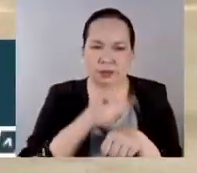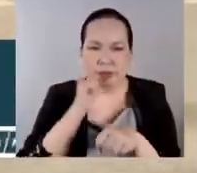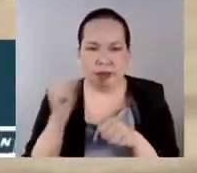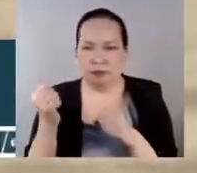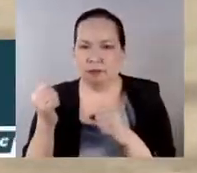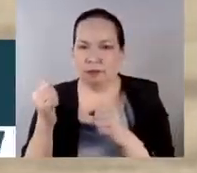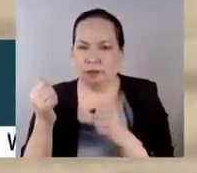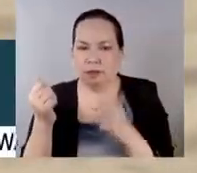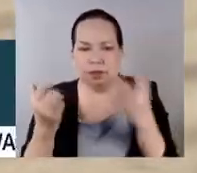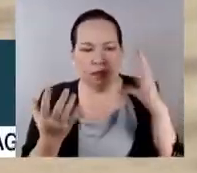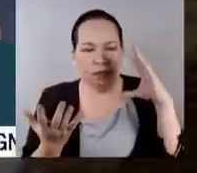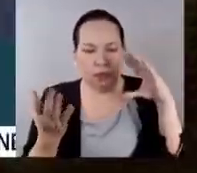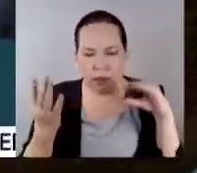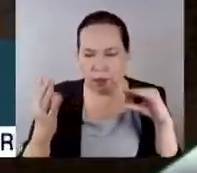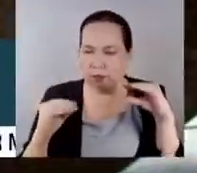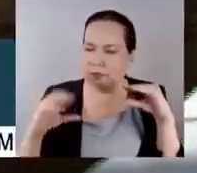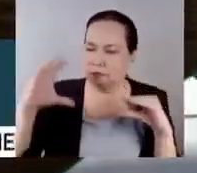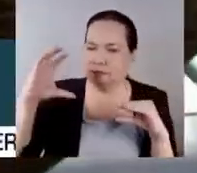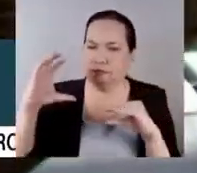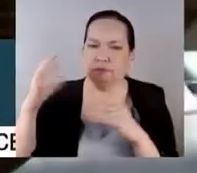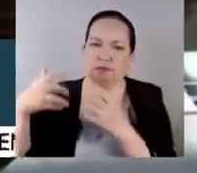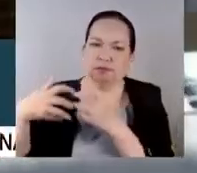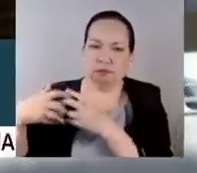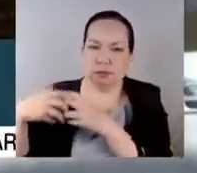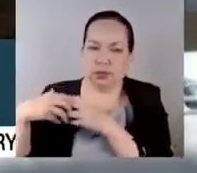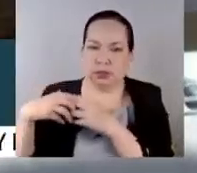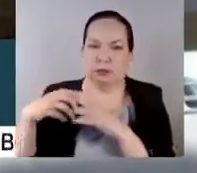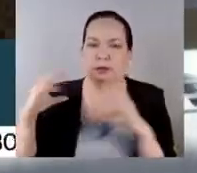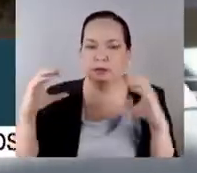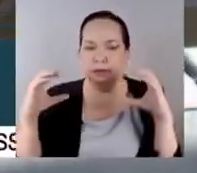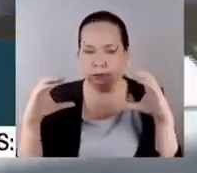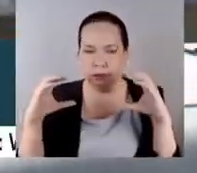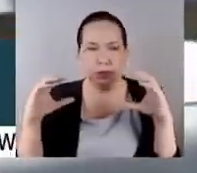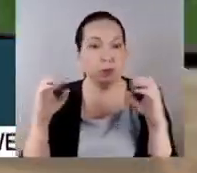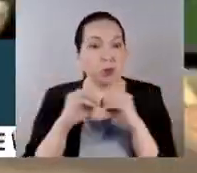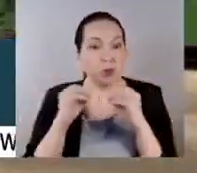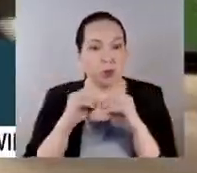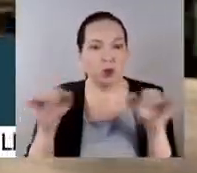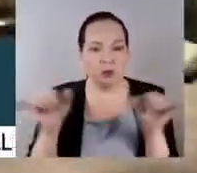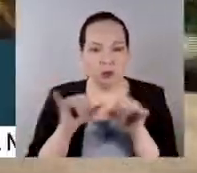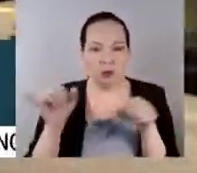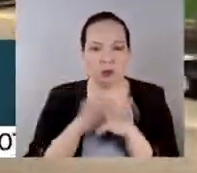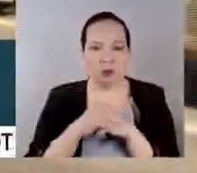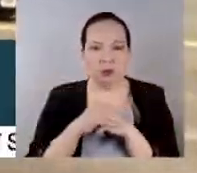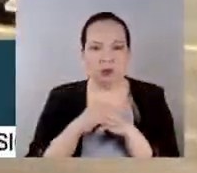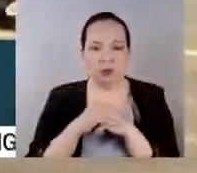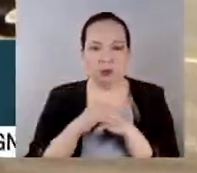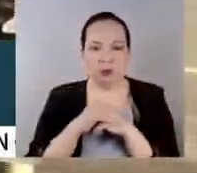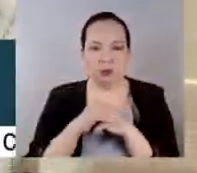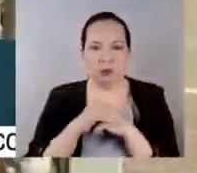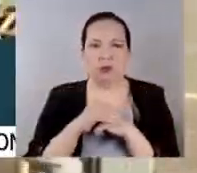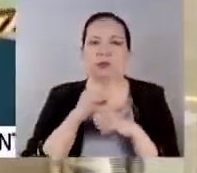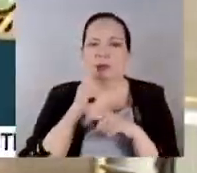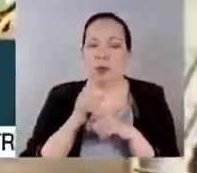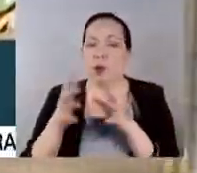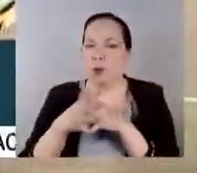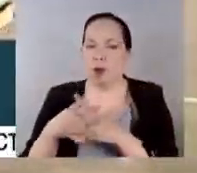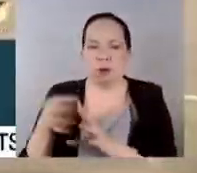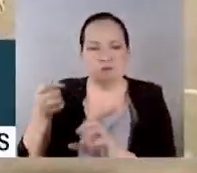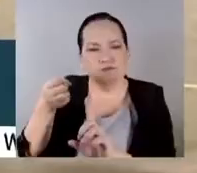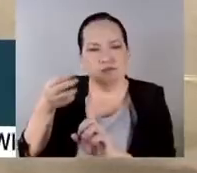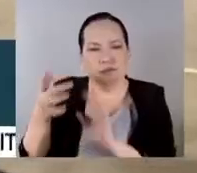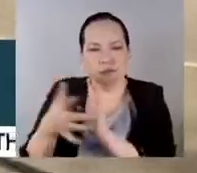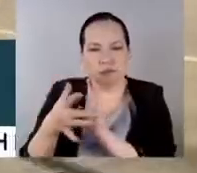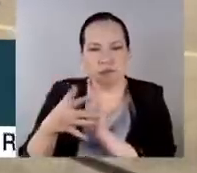100 automated vehicles and 70 driverless container stacking cranes, making it America's most automated ports